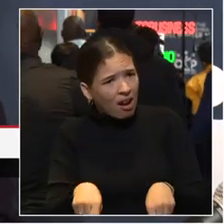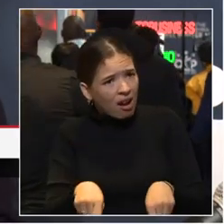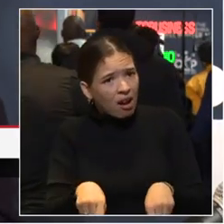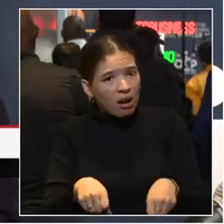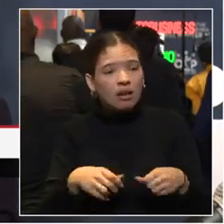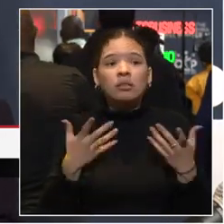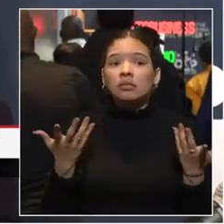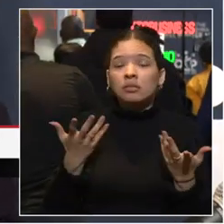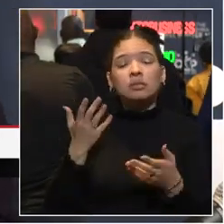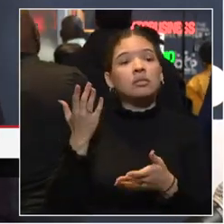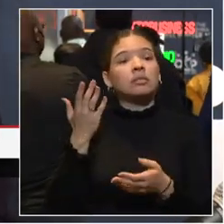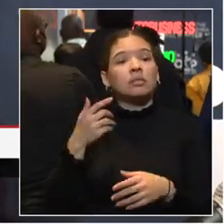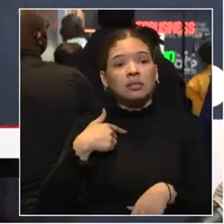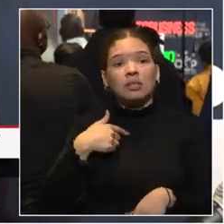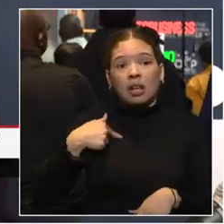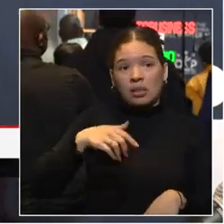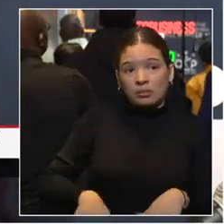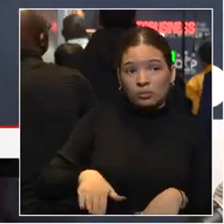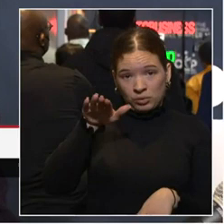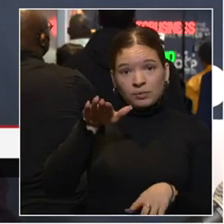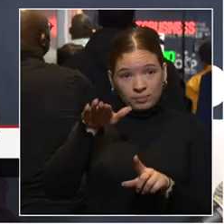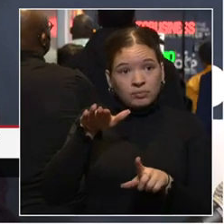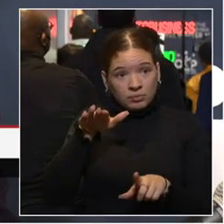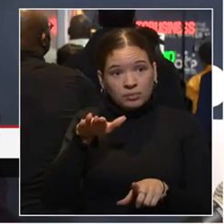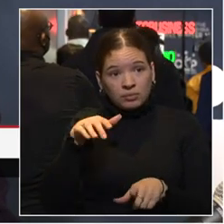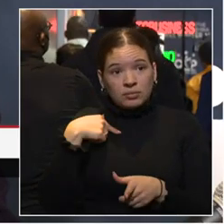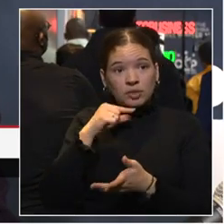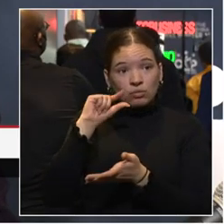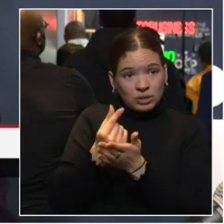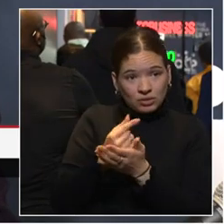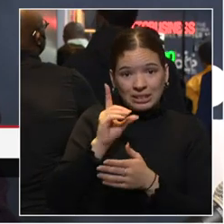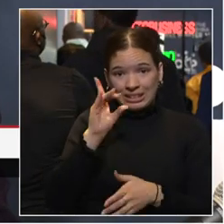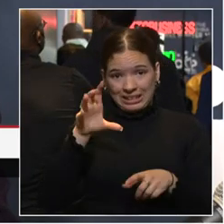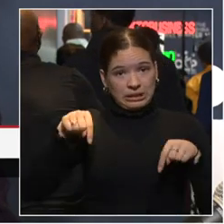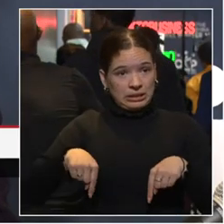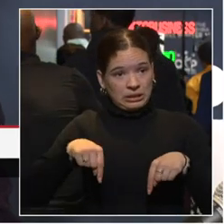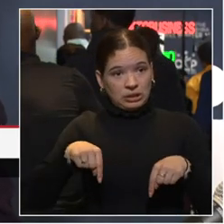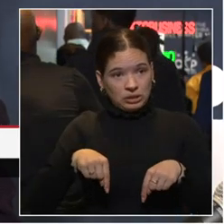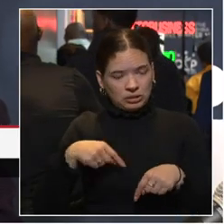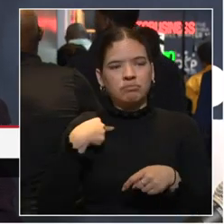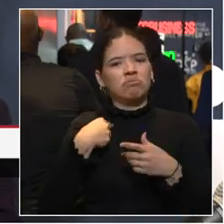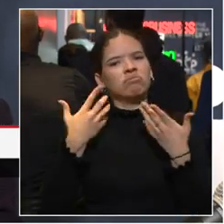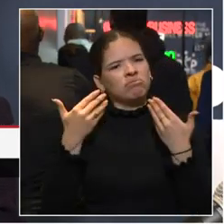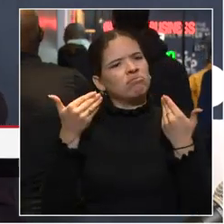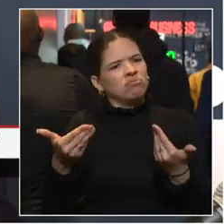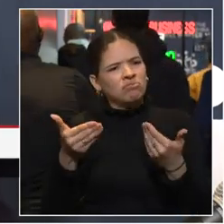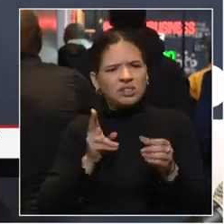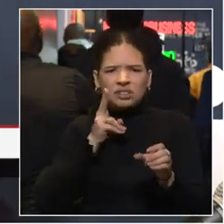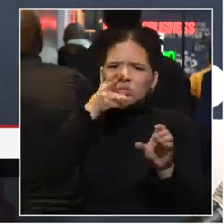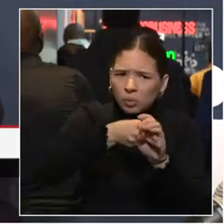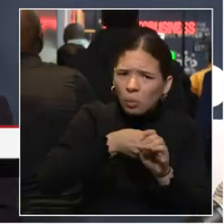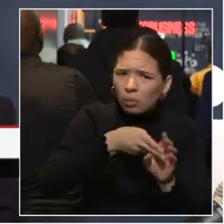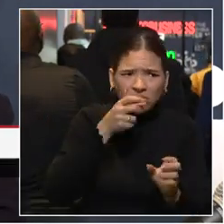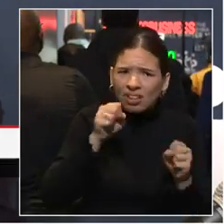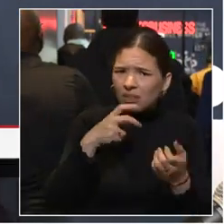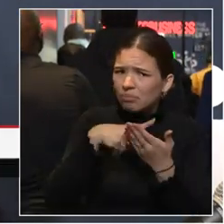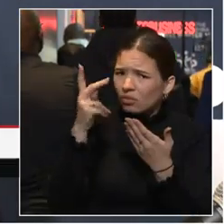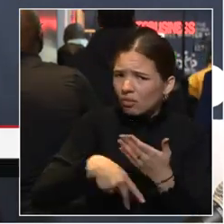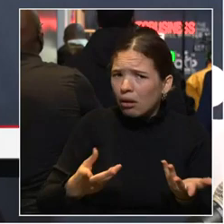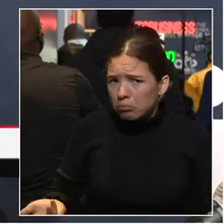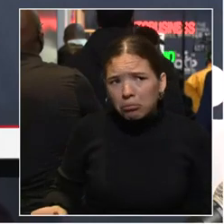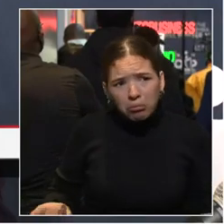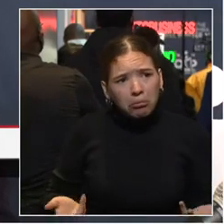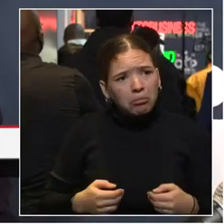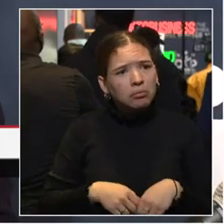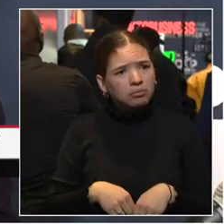after high school can still participate in the program, because we know that, you're still growing up